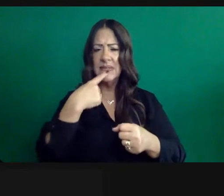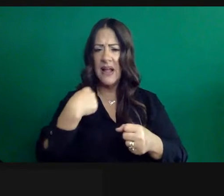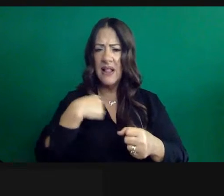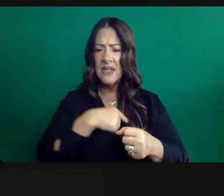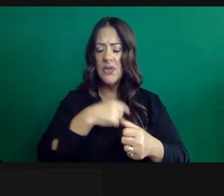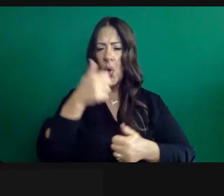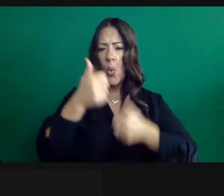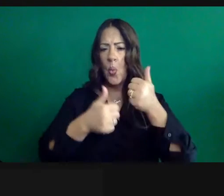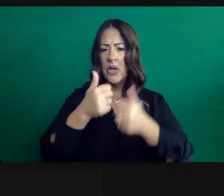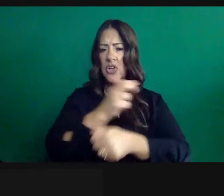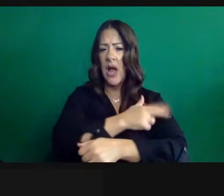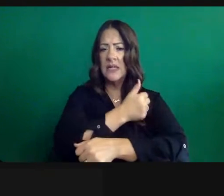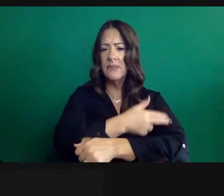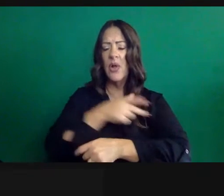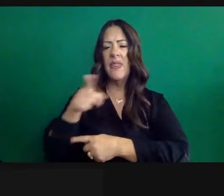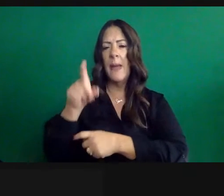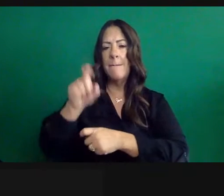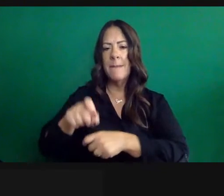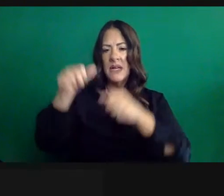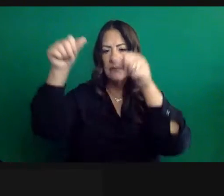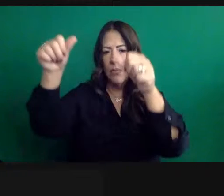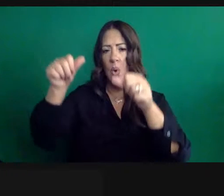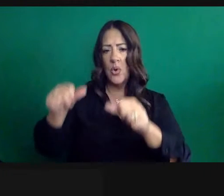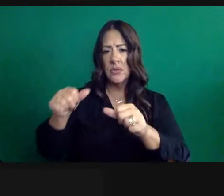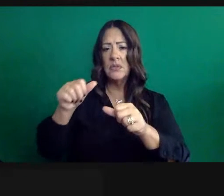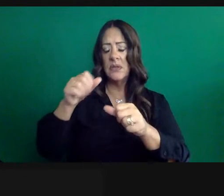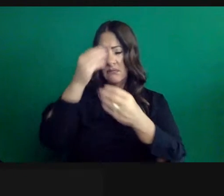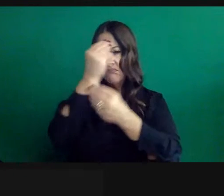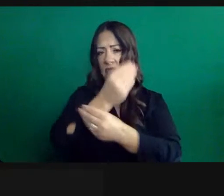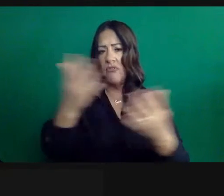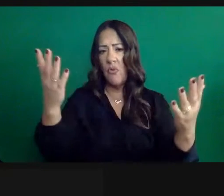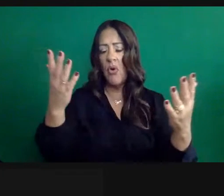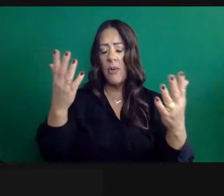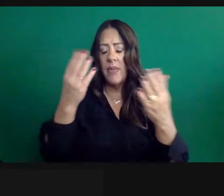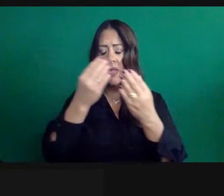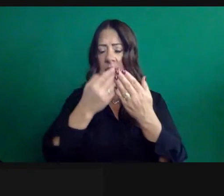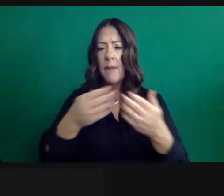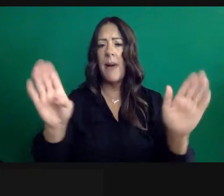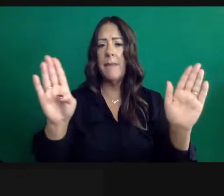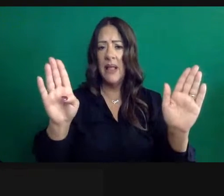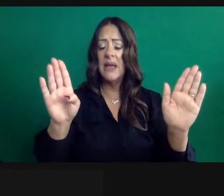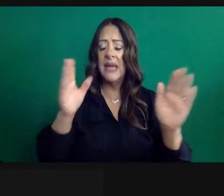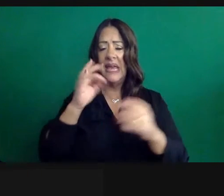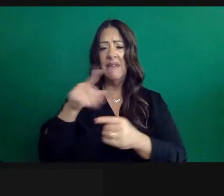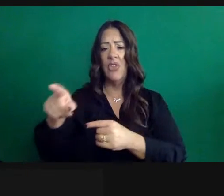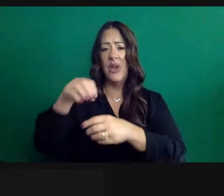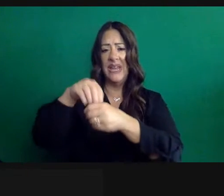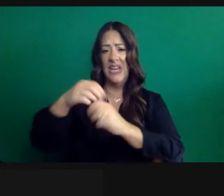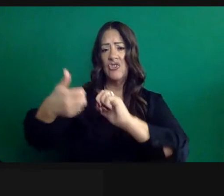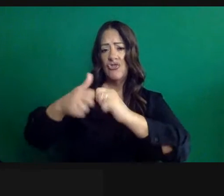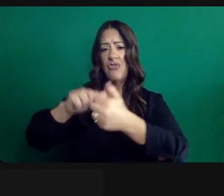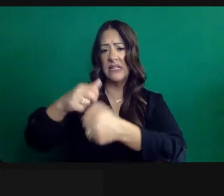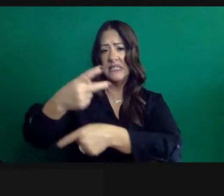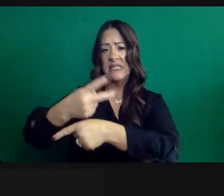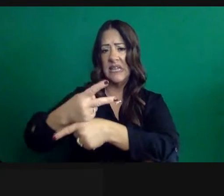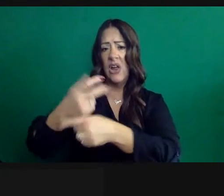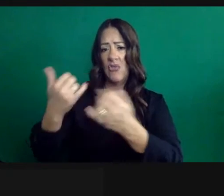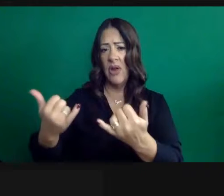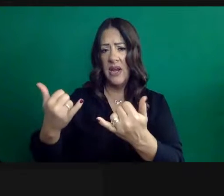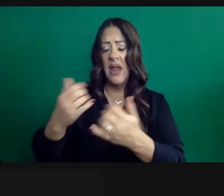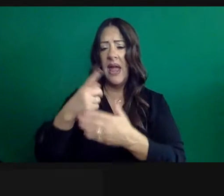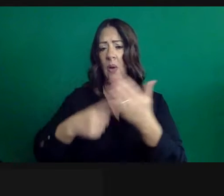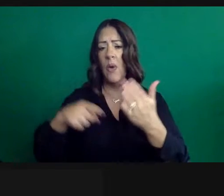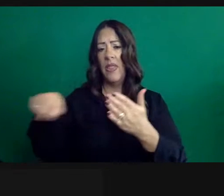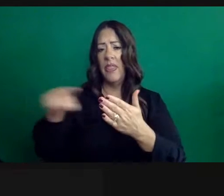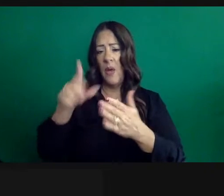hospitals need to post their crisis care guidelines as of today publicly, and what they're going to be